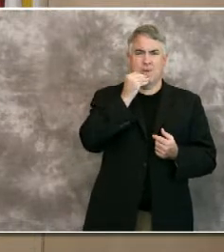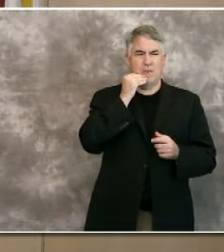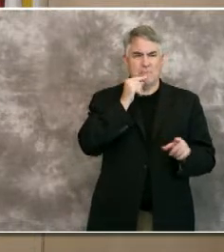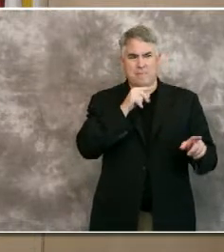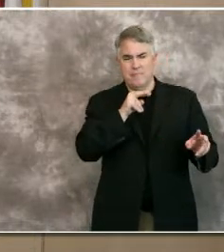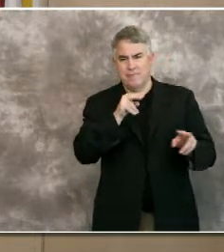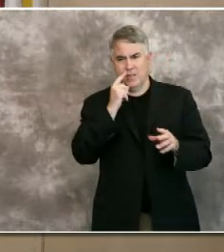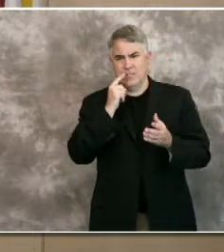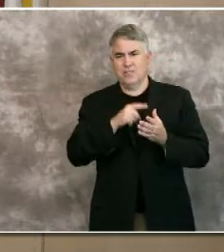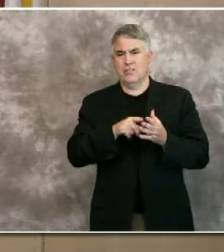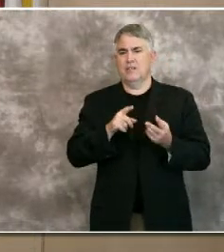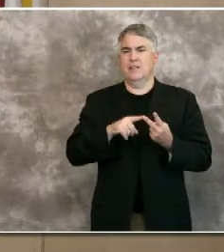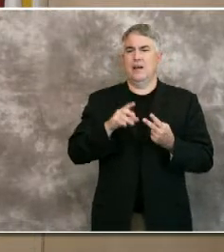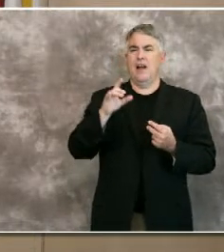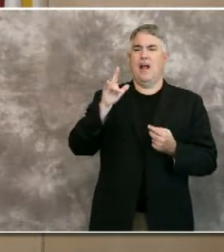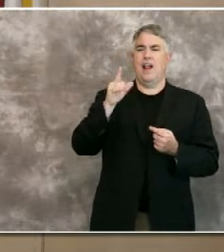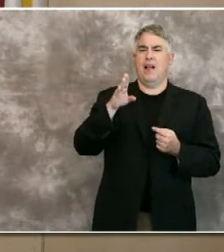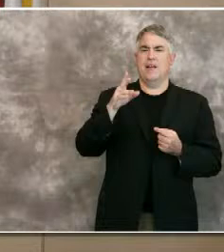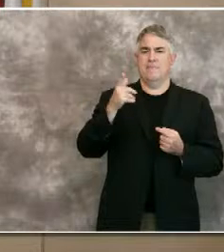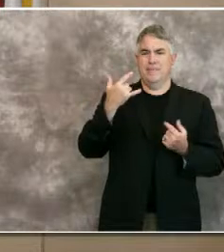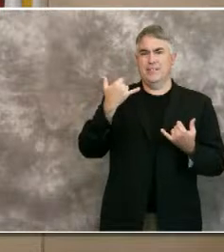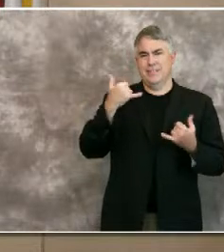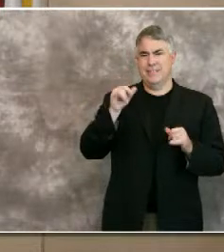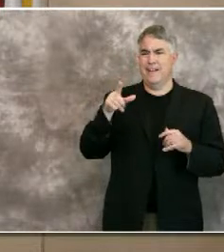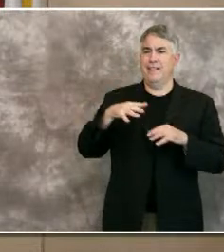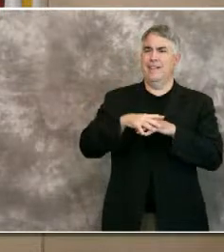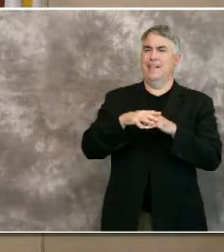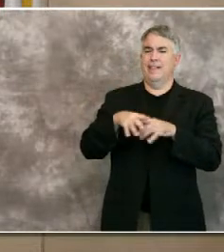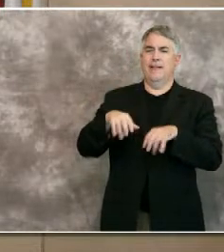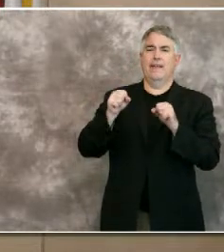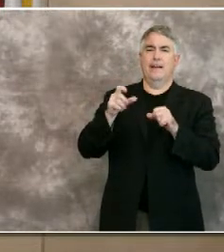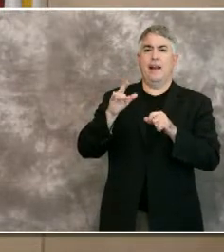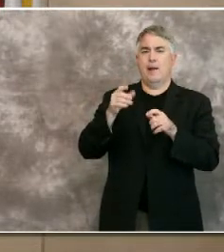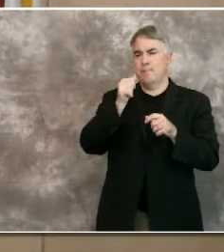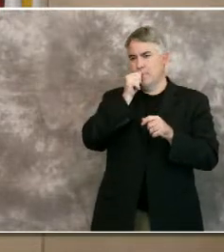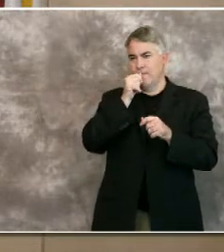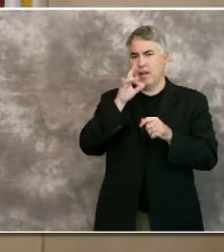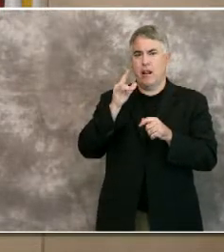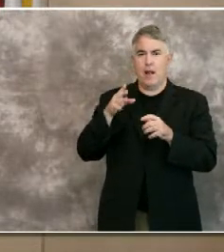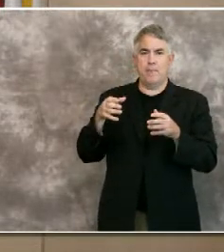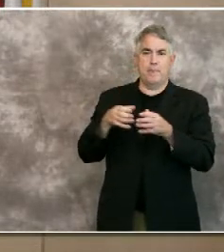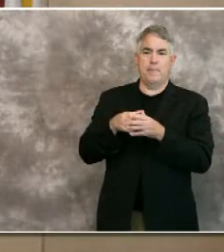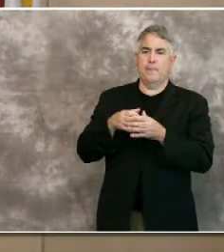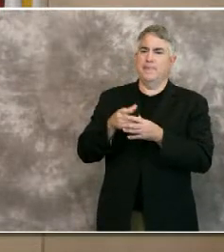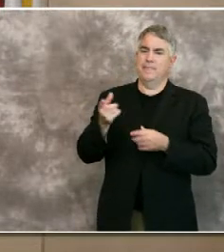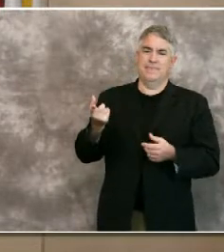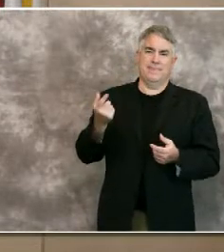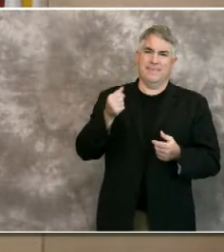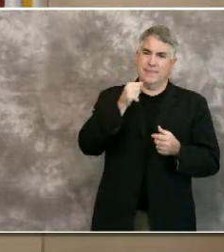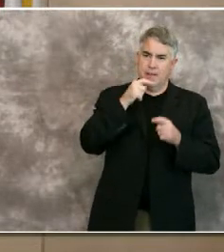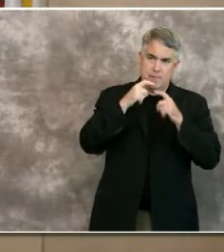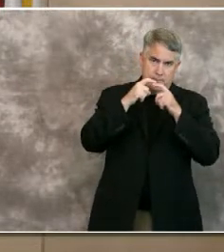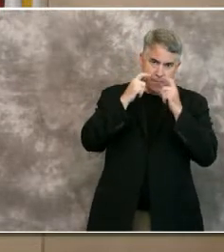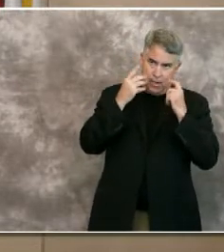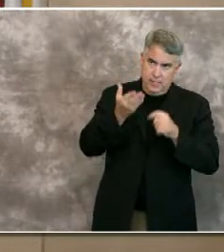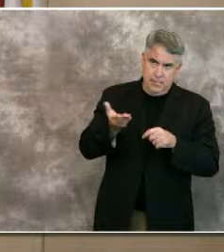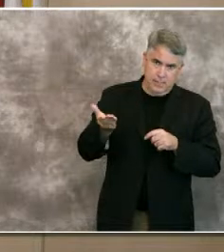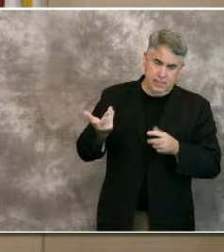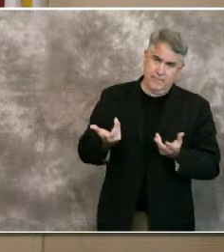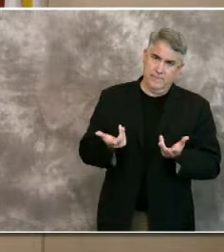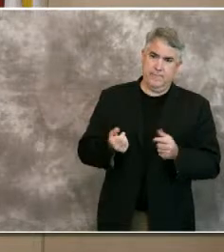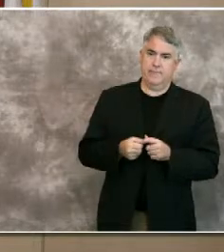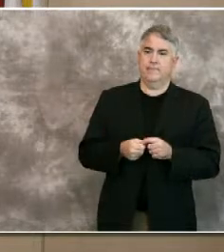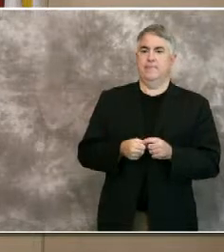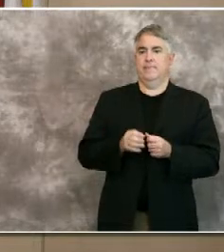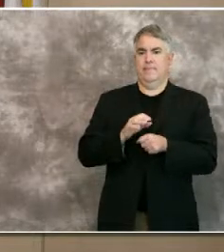social club, people are gathering. And people are gathering and not using facial coverings. The way that COVID-19 is spread